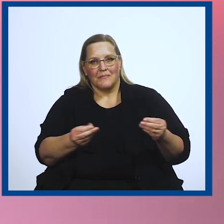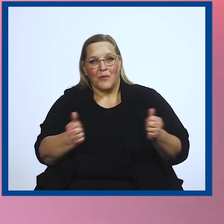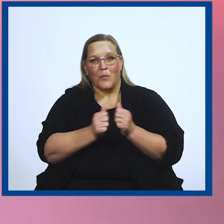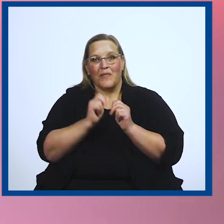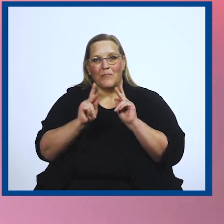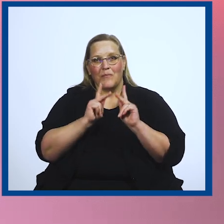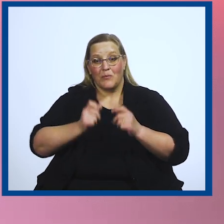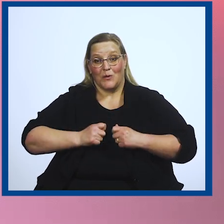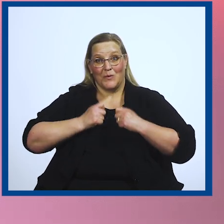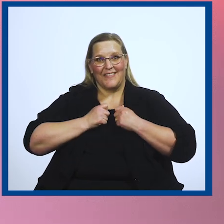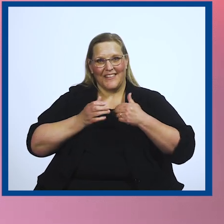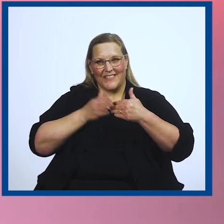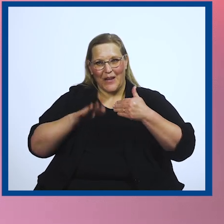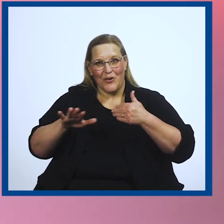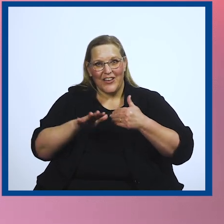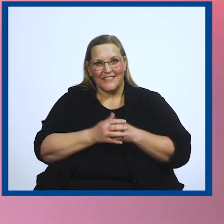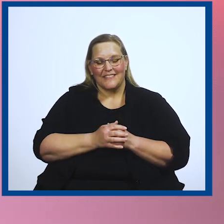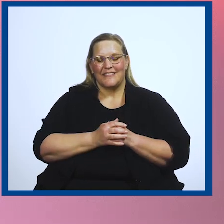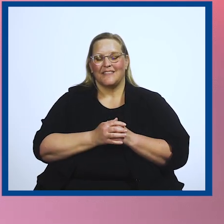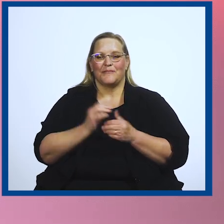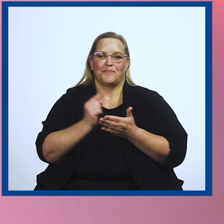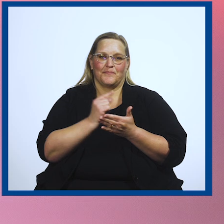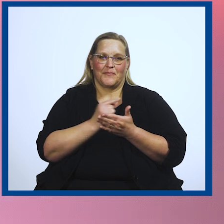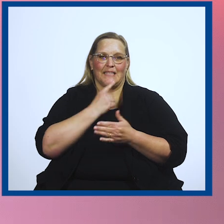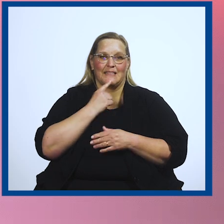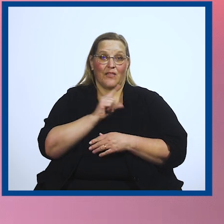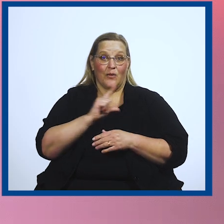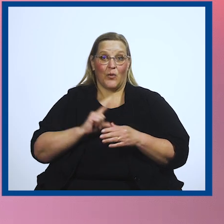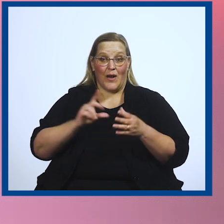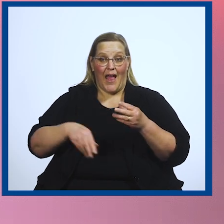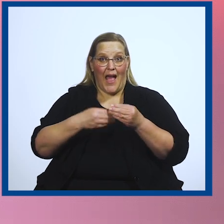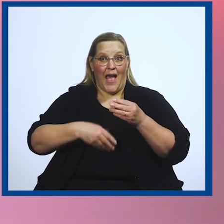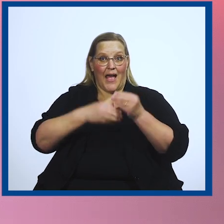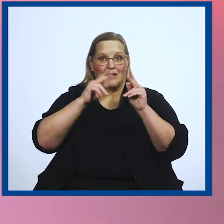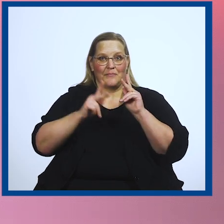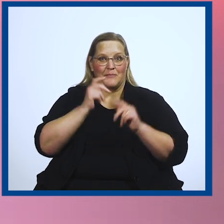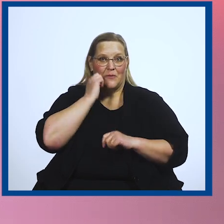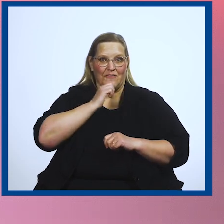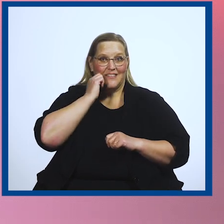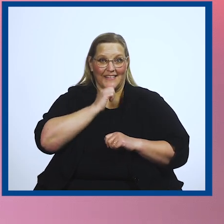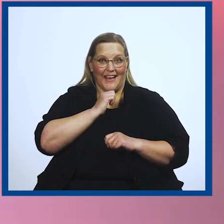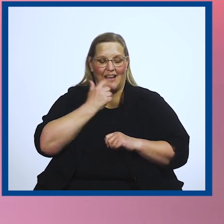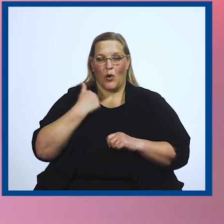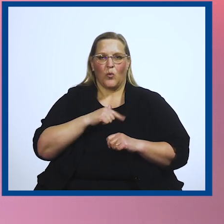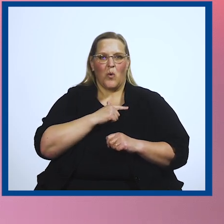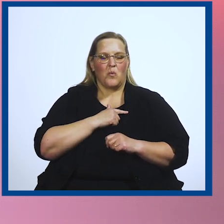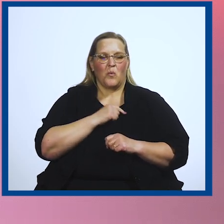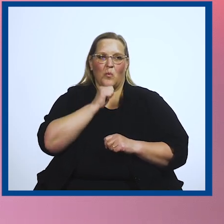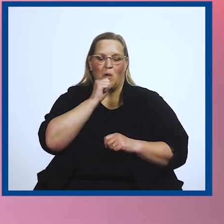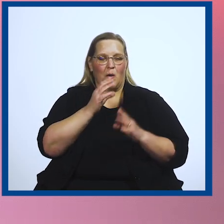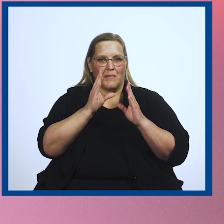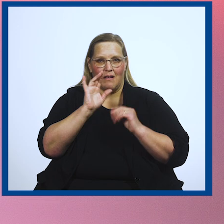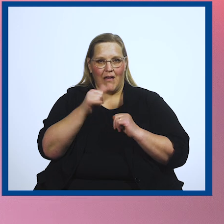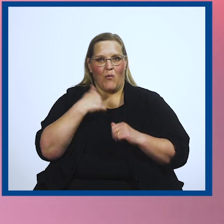neighborhood and your street? Look at this passage. It says here, and the Lord added to their number daily. Now, we take that for granted, but what does that mean? See, there